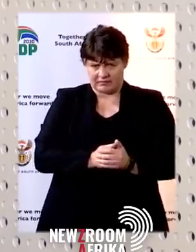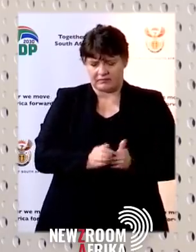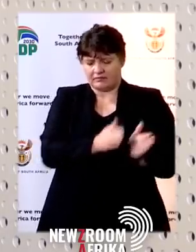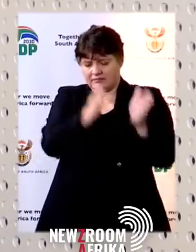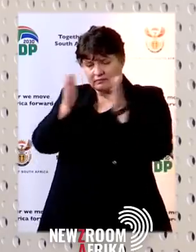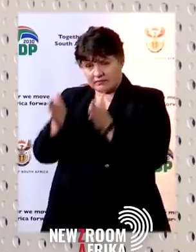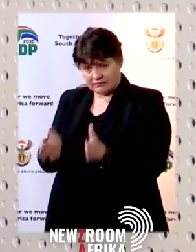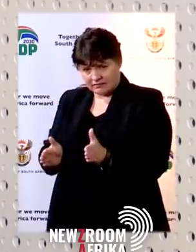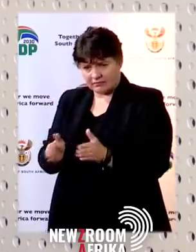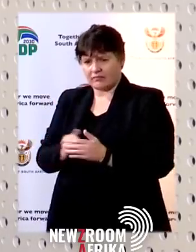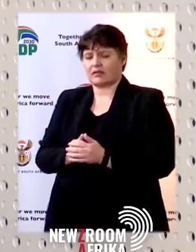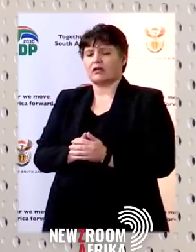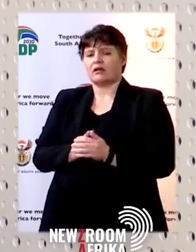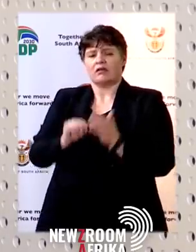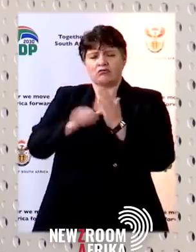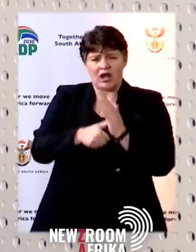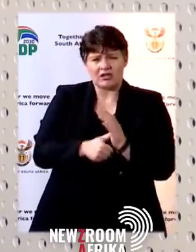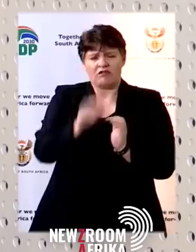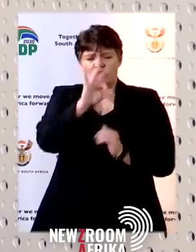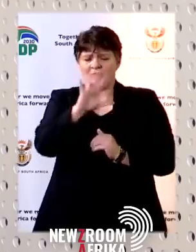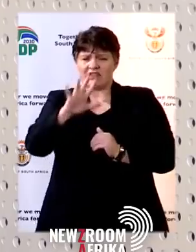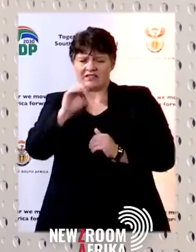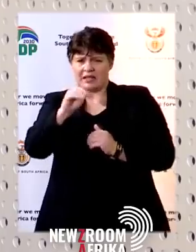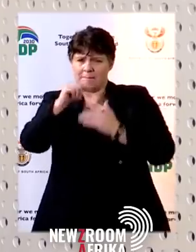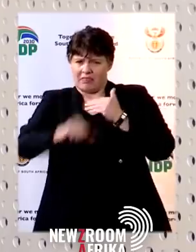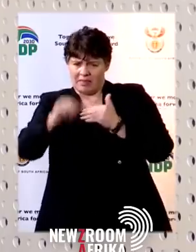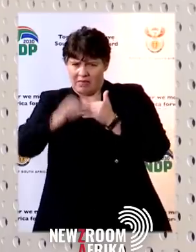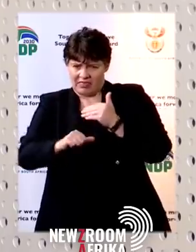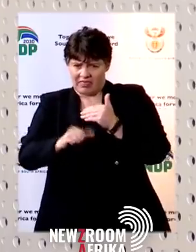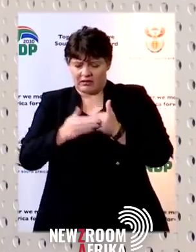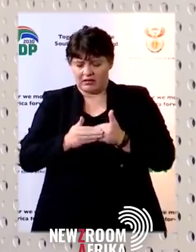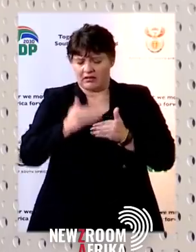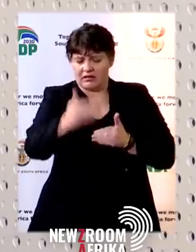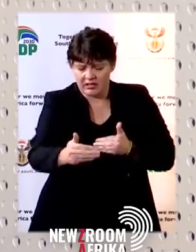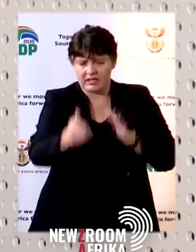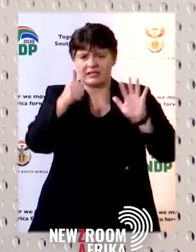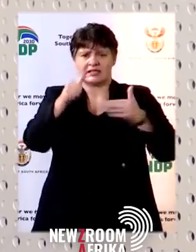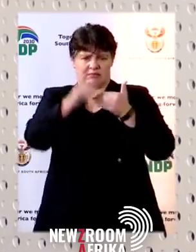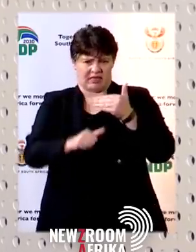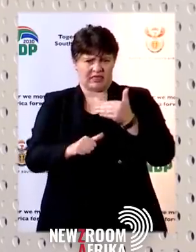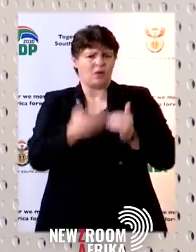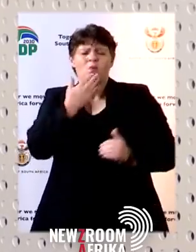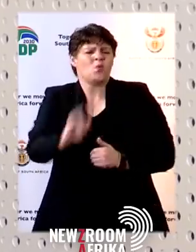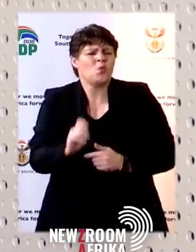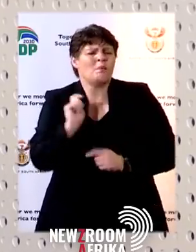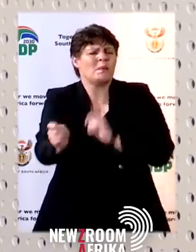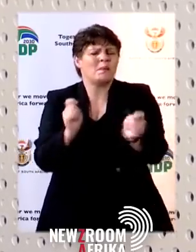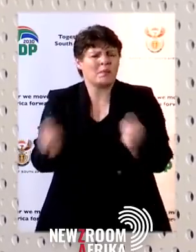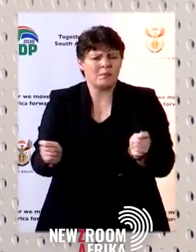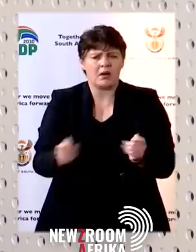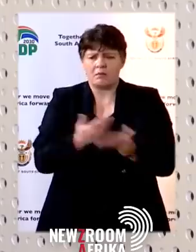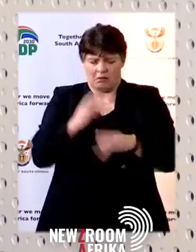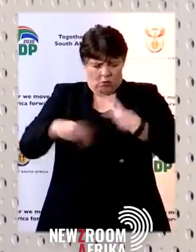relief of distress grant of 350 rand a month for the next 6 months will be paid to individuals who are